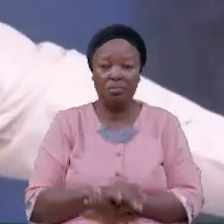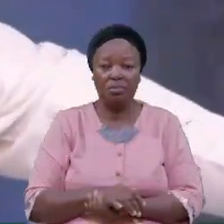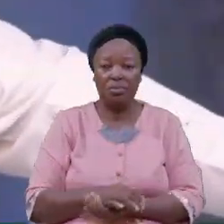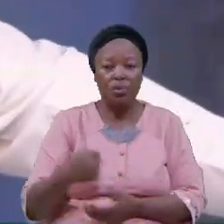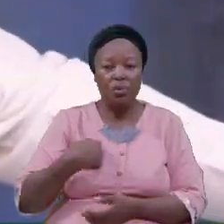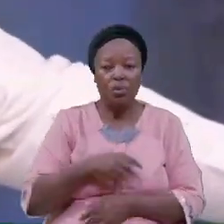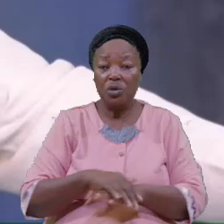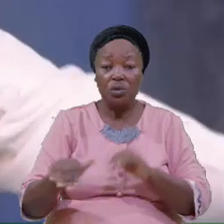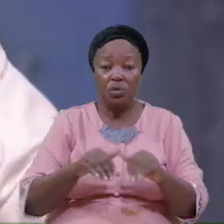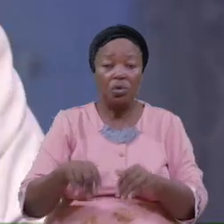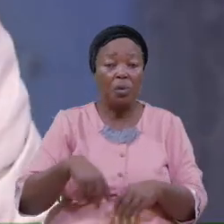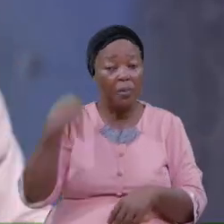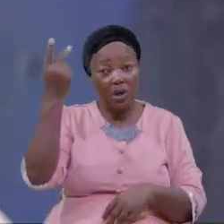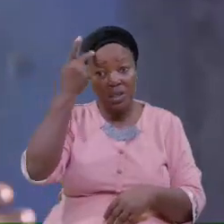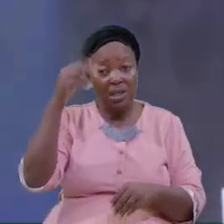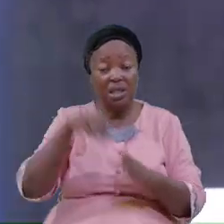the sanctuary.